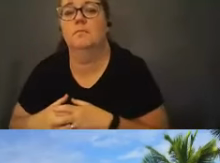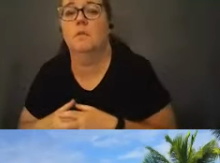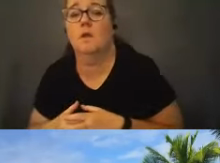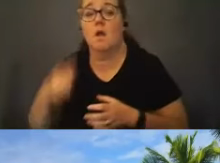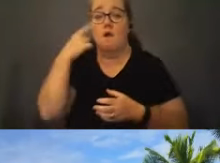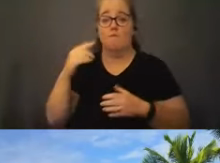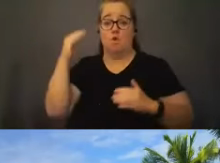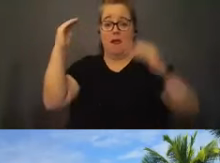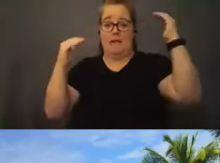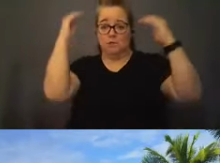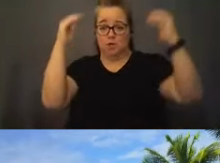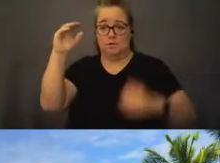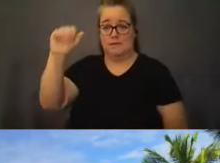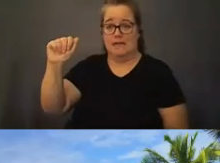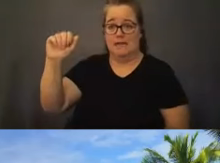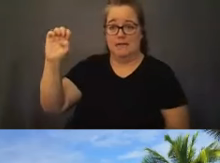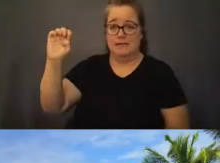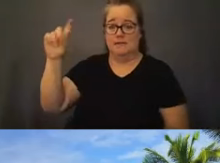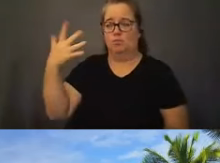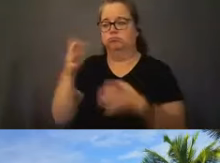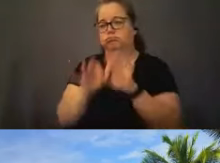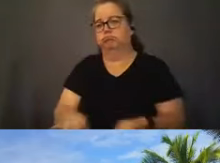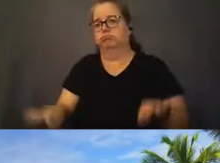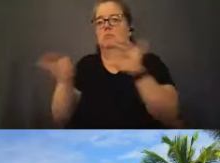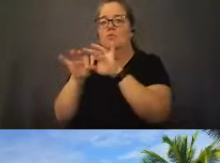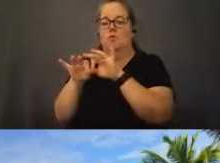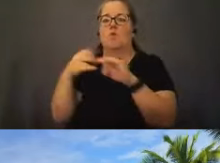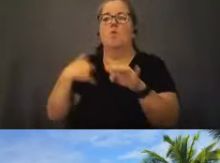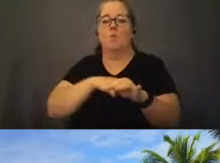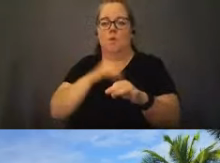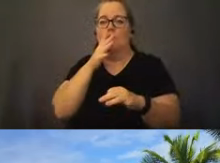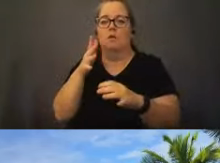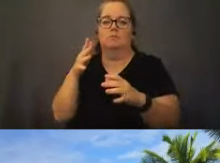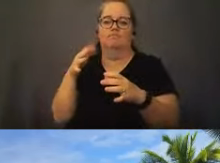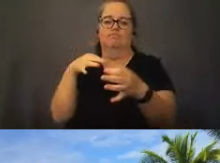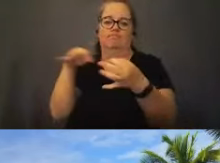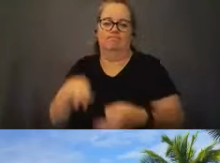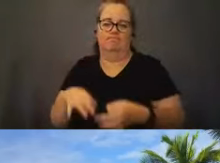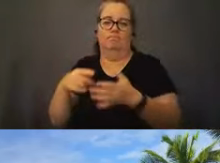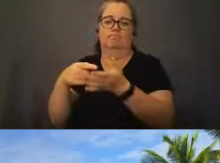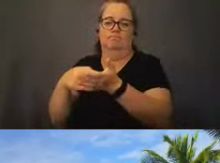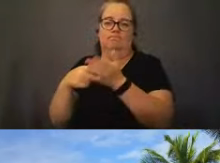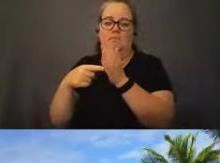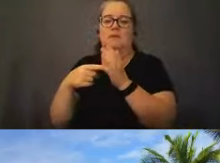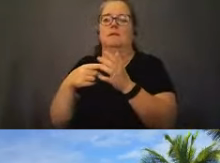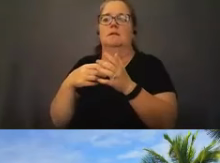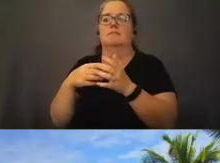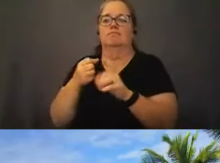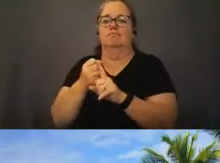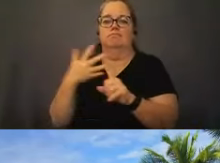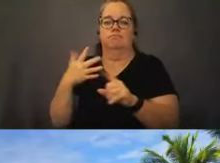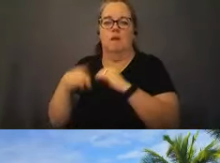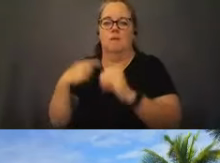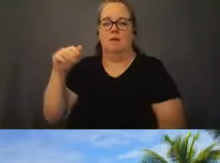adults, the AED is very important, and we're going to cover the AED next because adults are